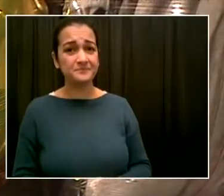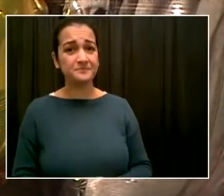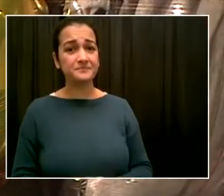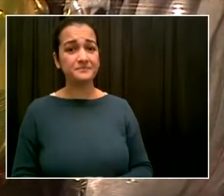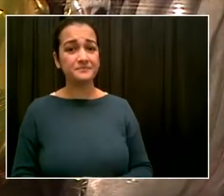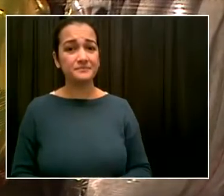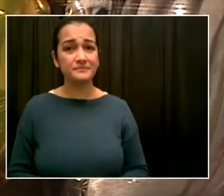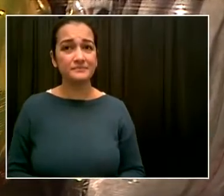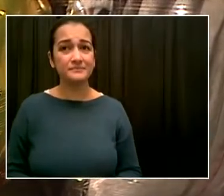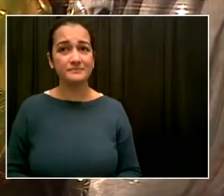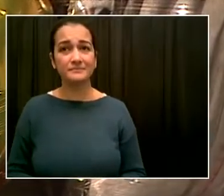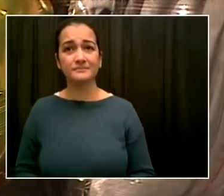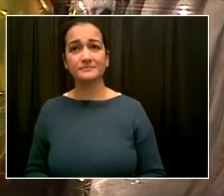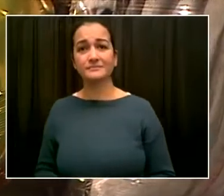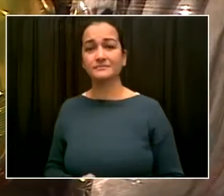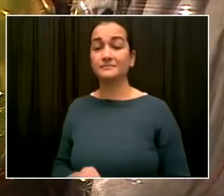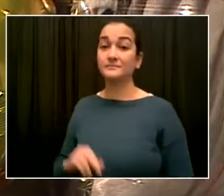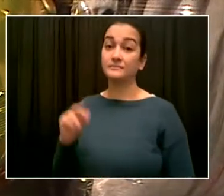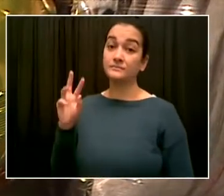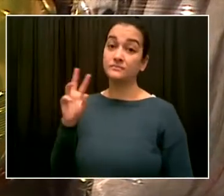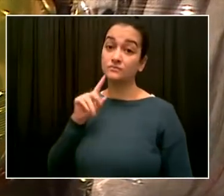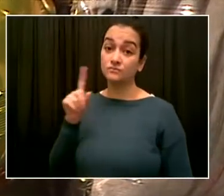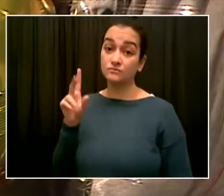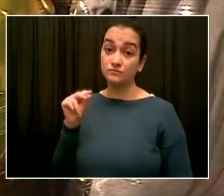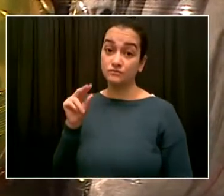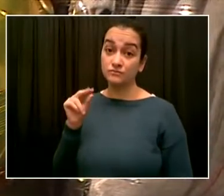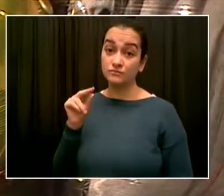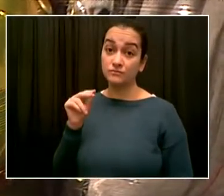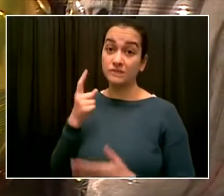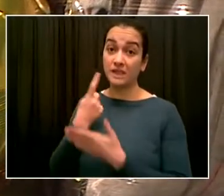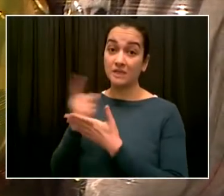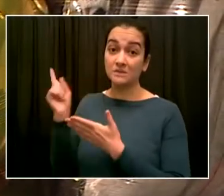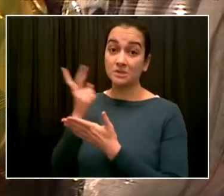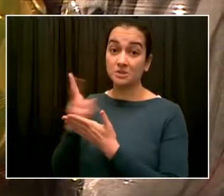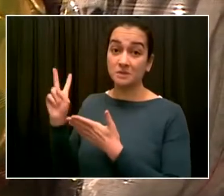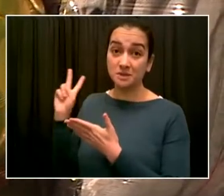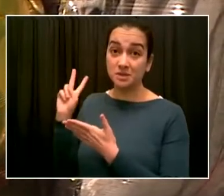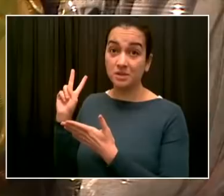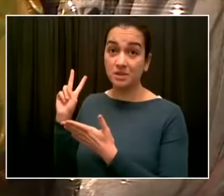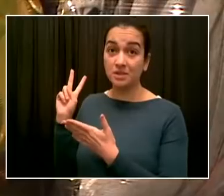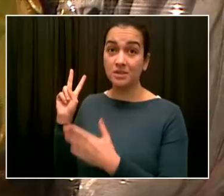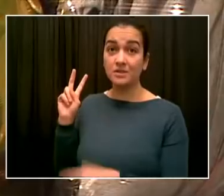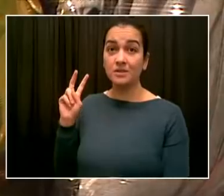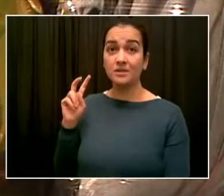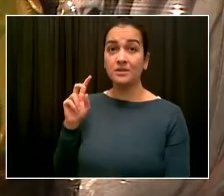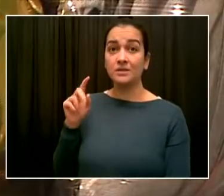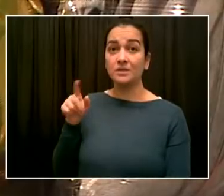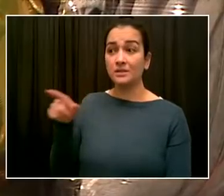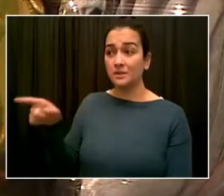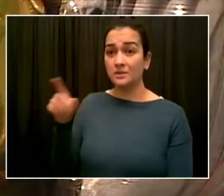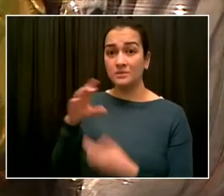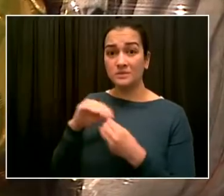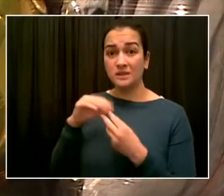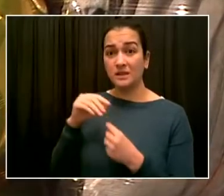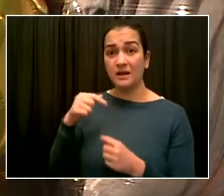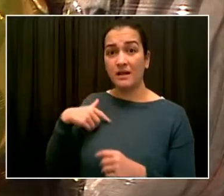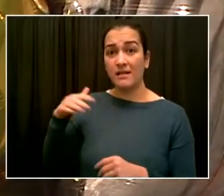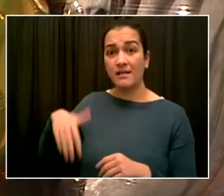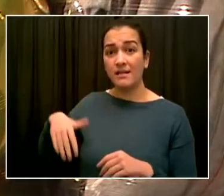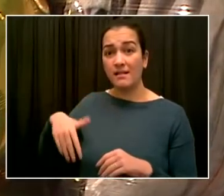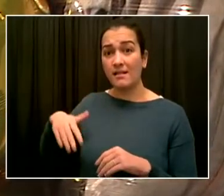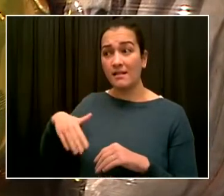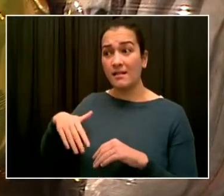we're going to continue. Yesterday. We'll continue to mix it up, and we want to get folks from community media, alternative